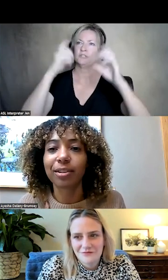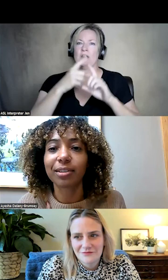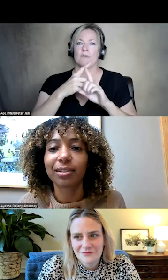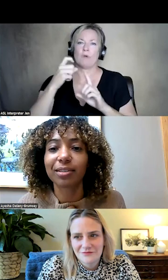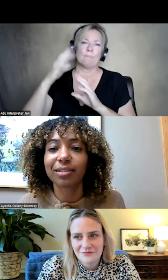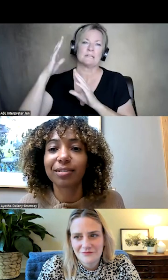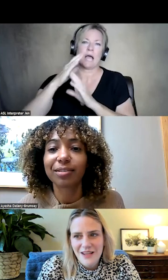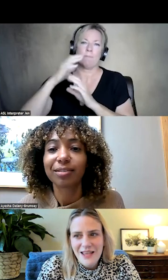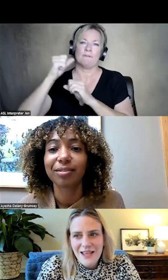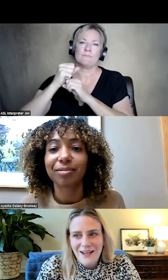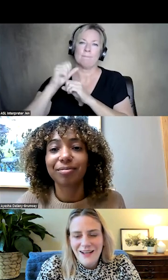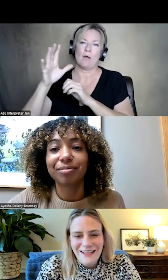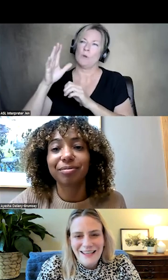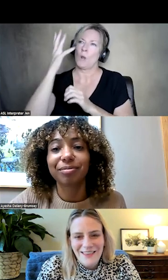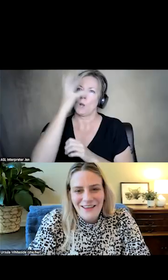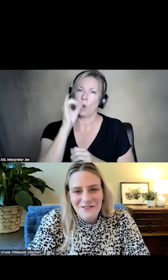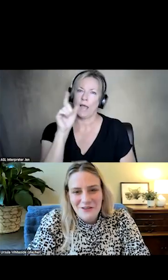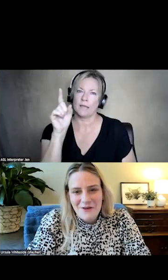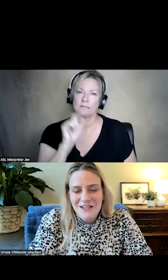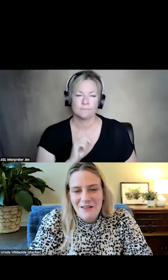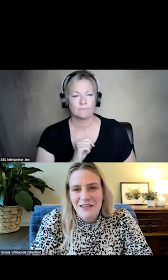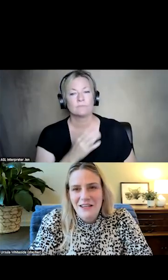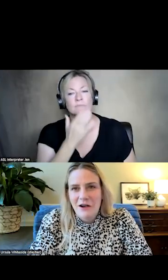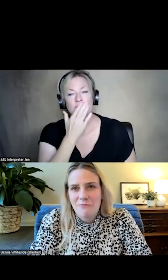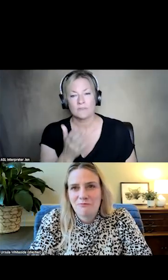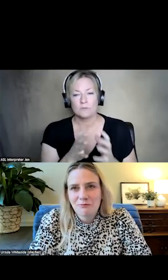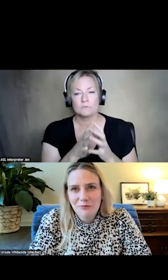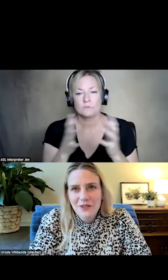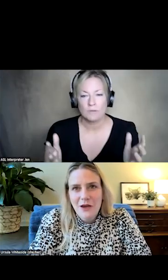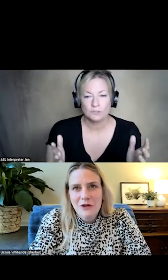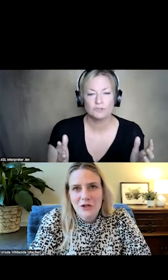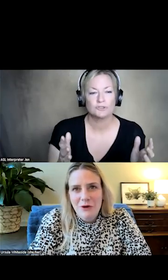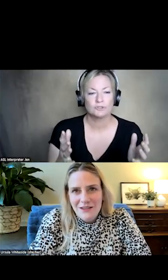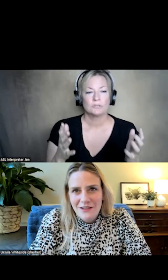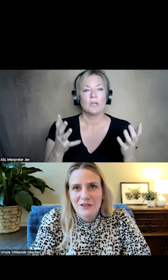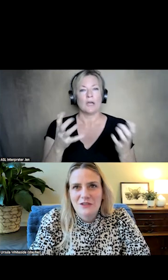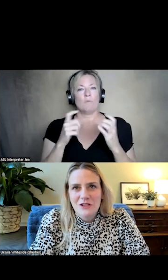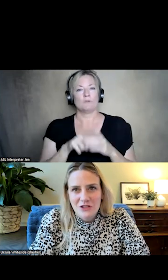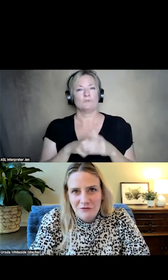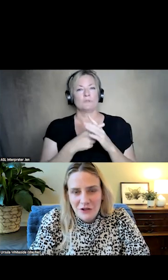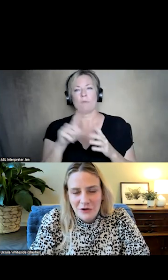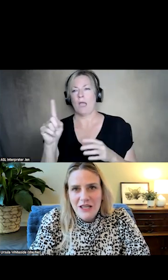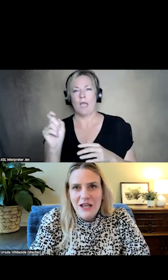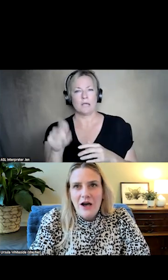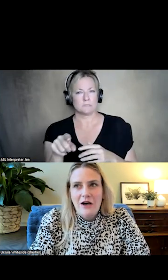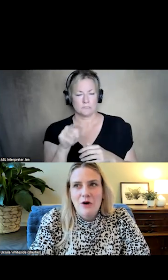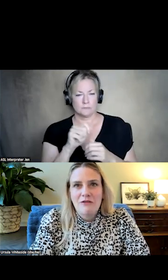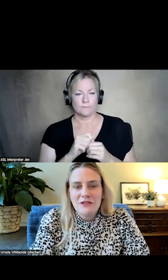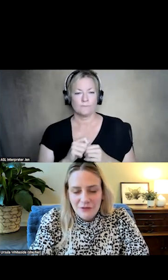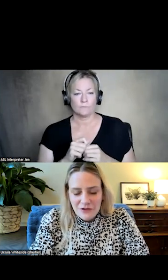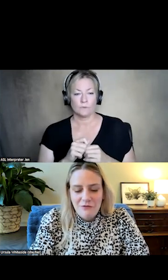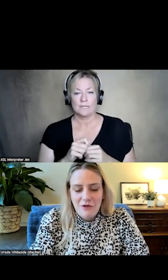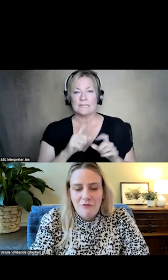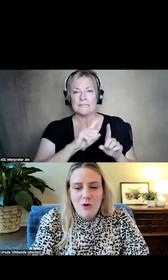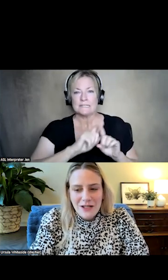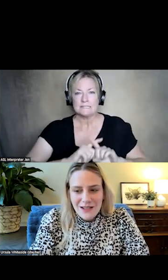that mountain. Yeah, thank you so much. I think I want to start by asking this question of you, of the